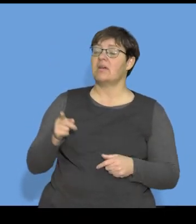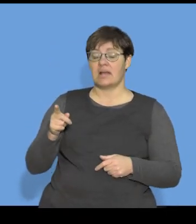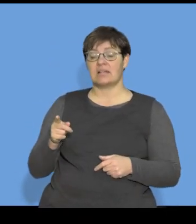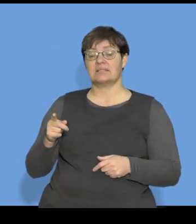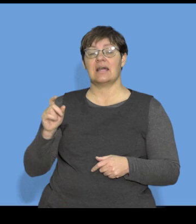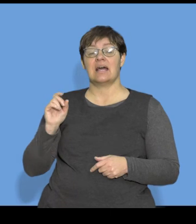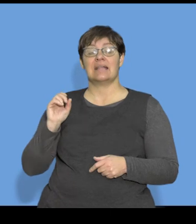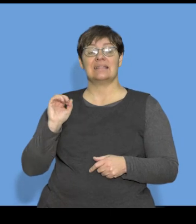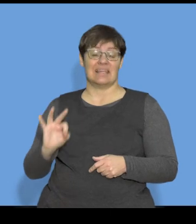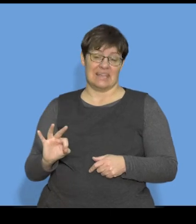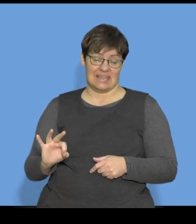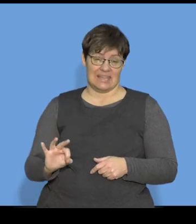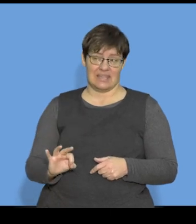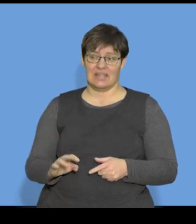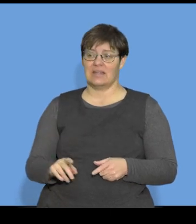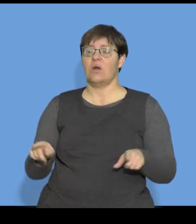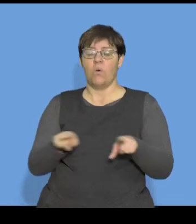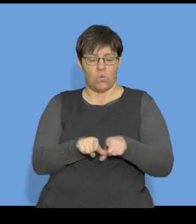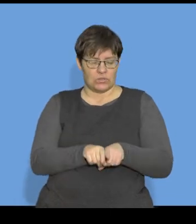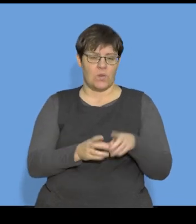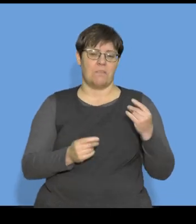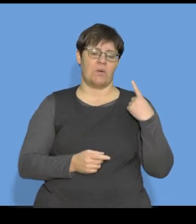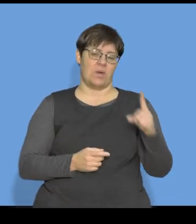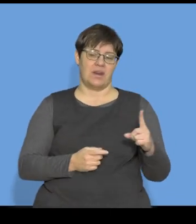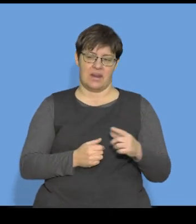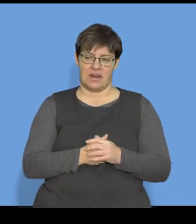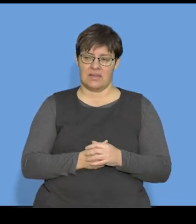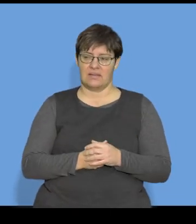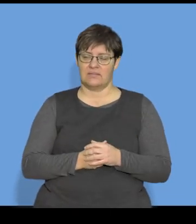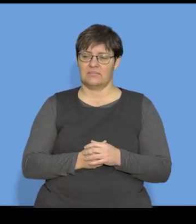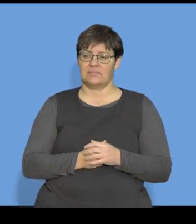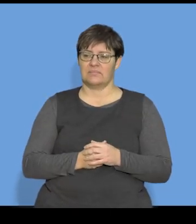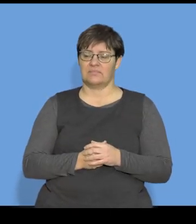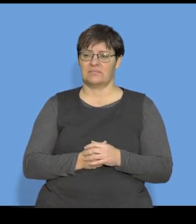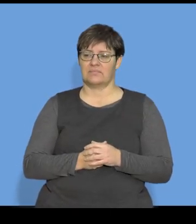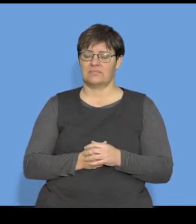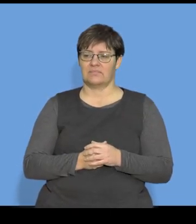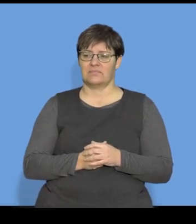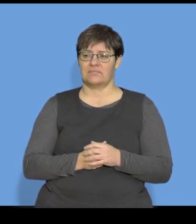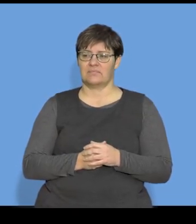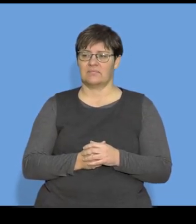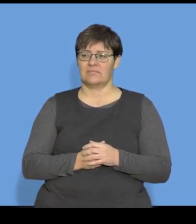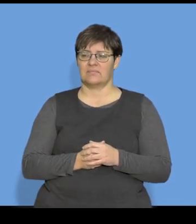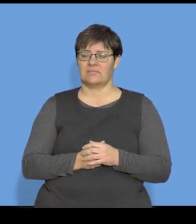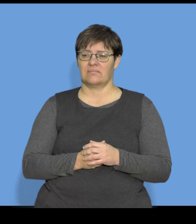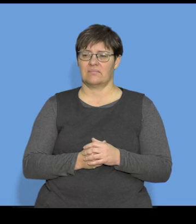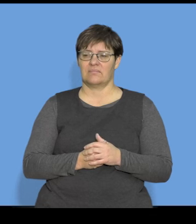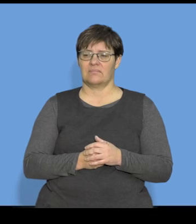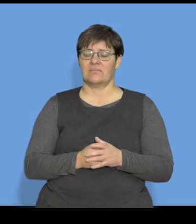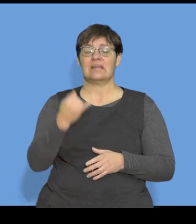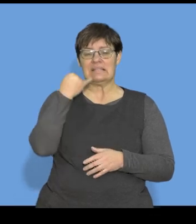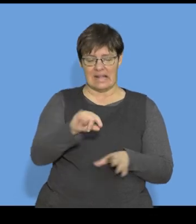They say the right one here, the answer is number 3 and number 1. The next